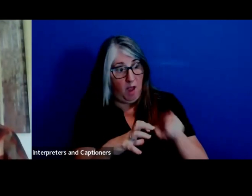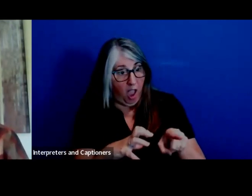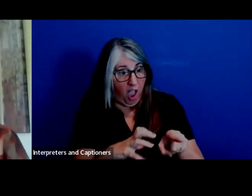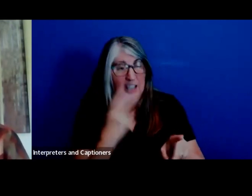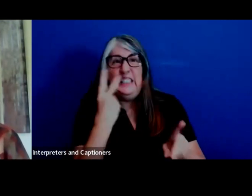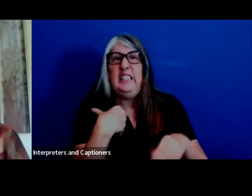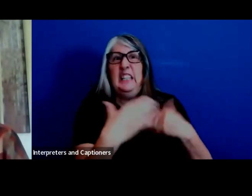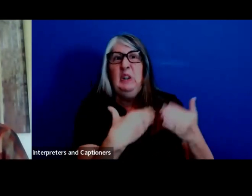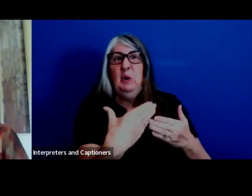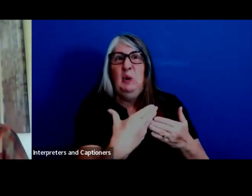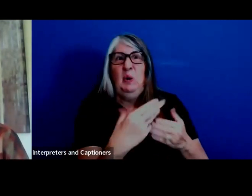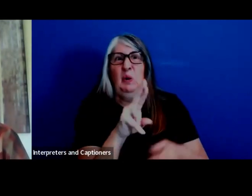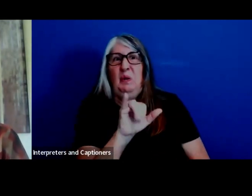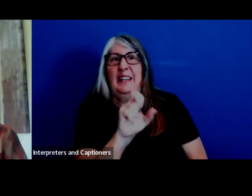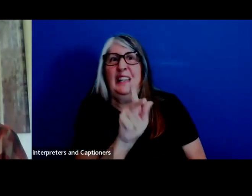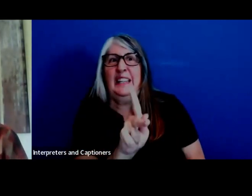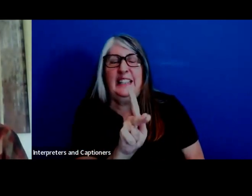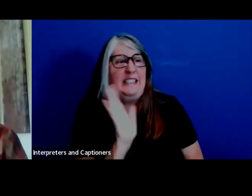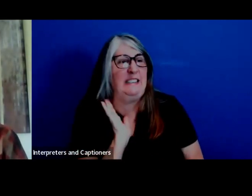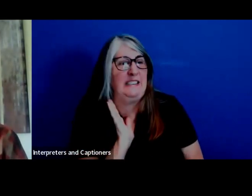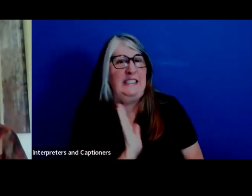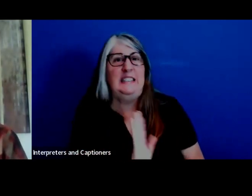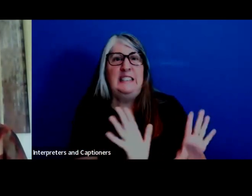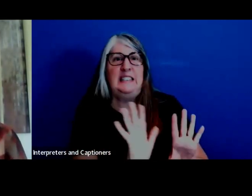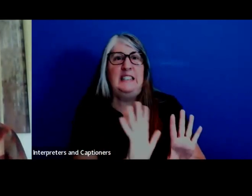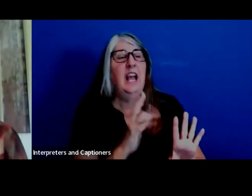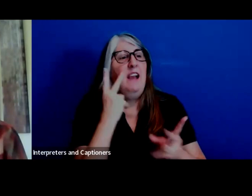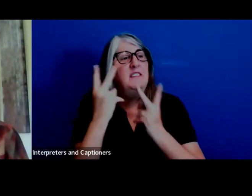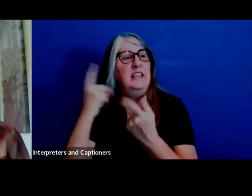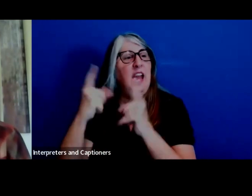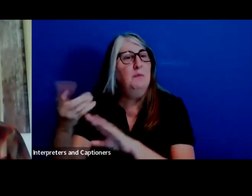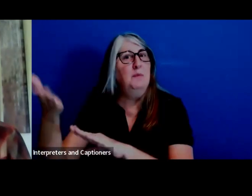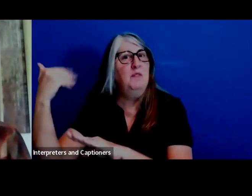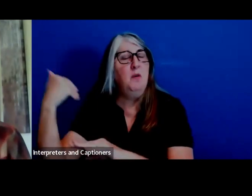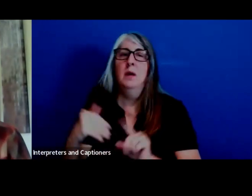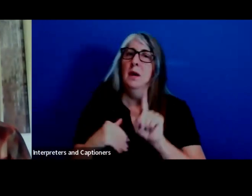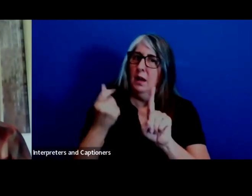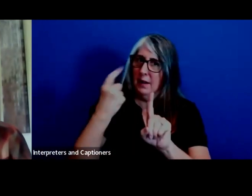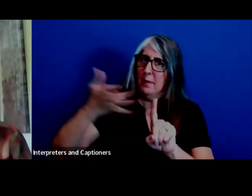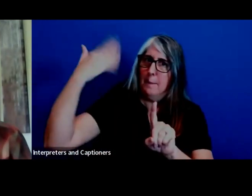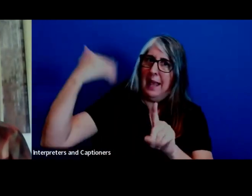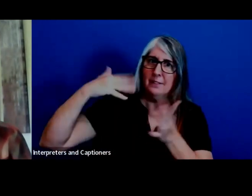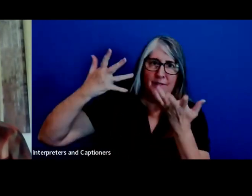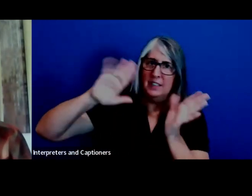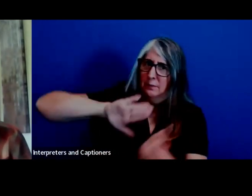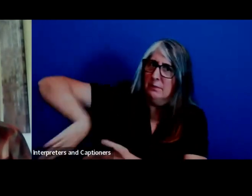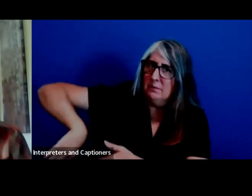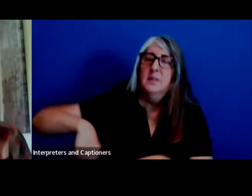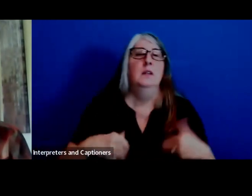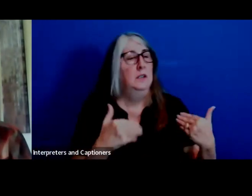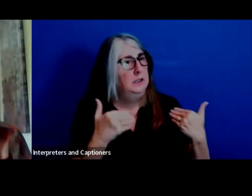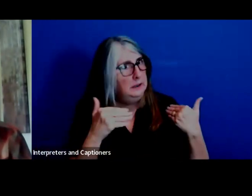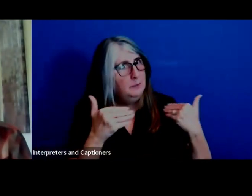too risky. You know, that this has happened in the past. The past is the past, and it really has to be a process of